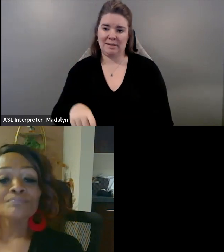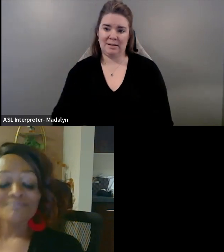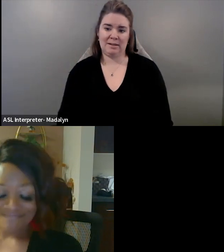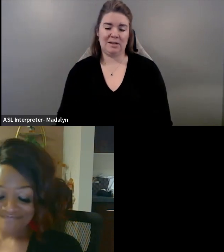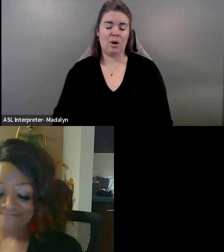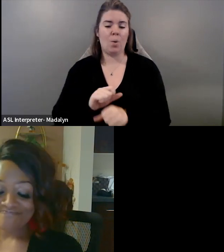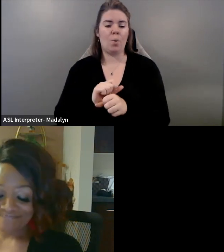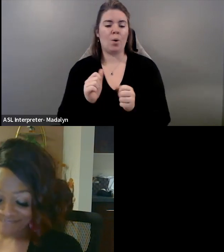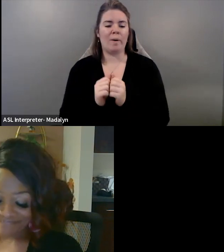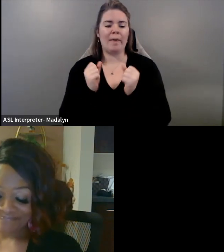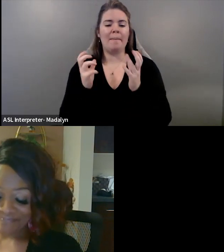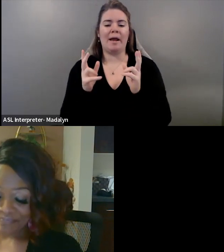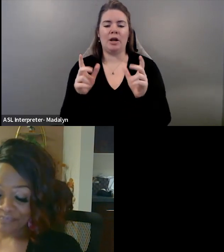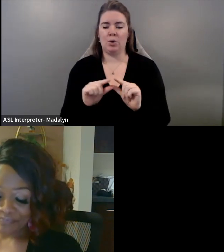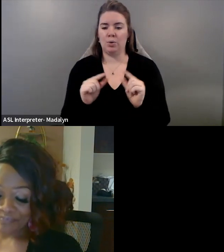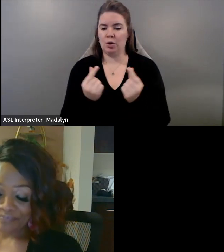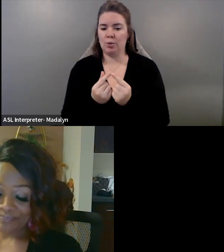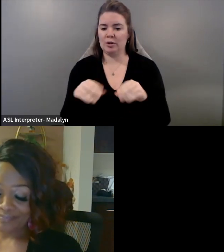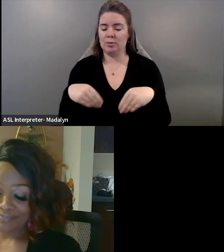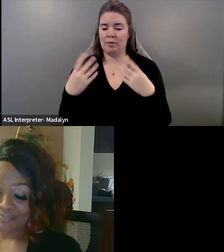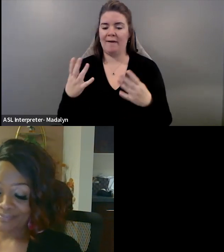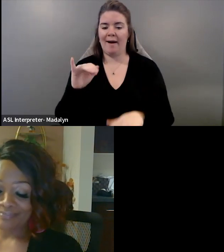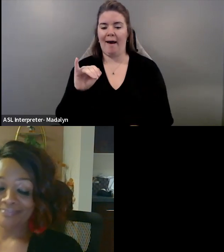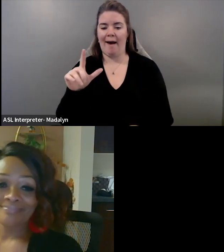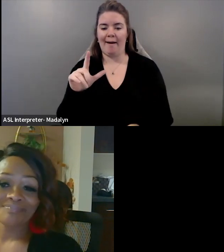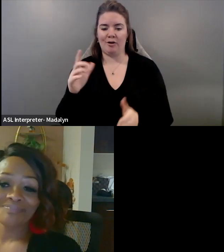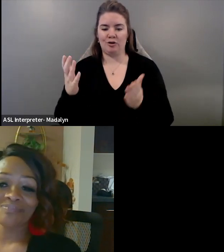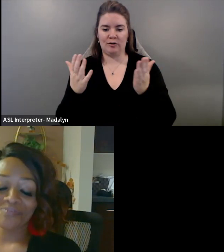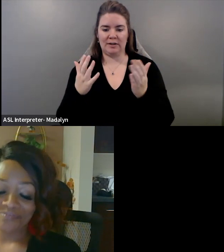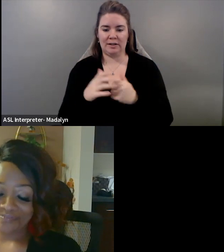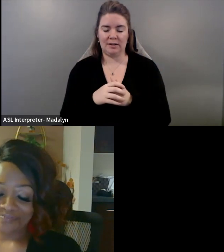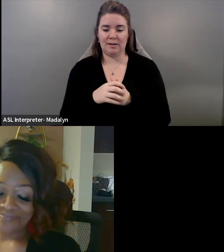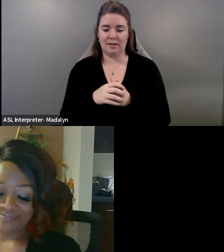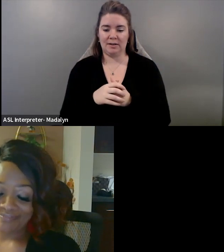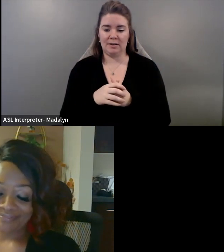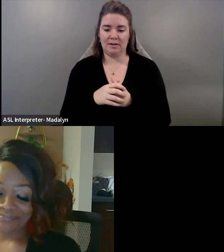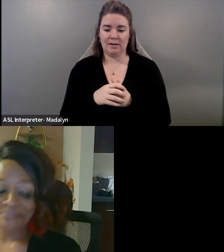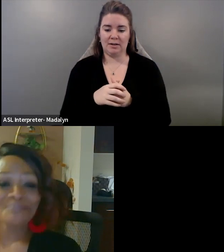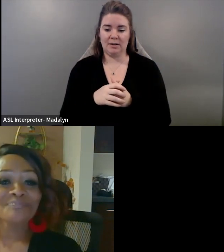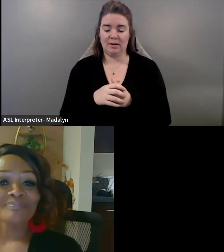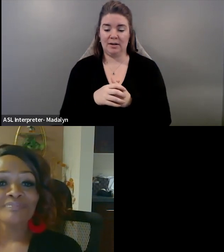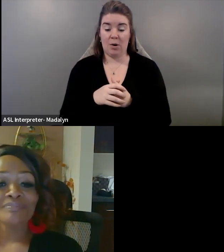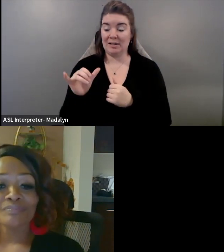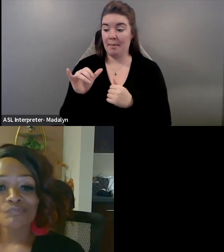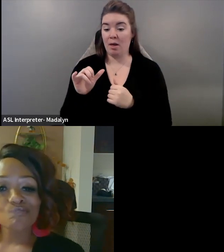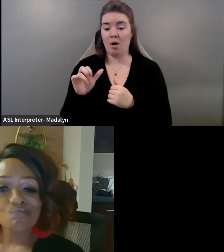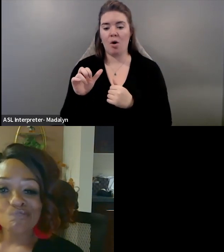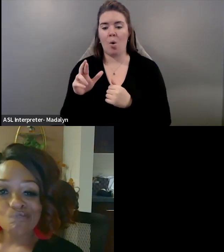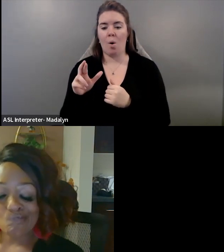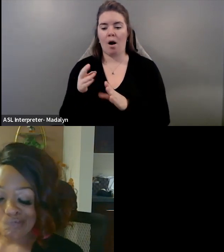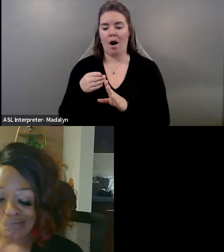bunch of other groups to provide IL services that provide IL or similar or adjacent services.